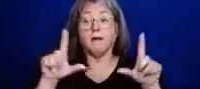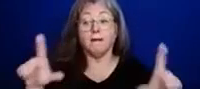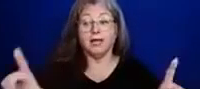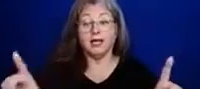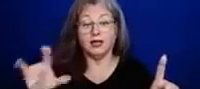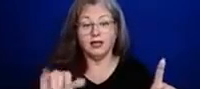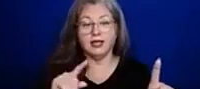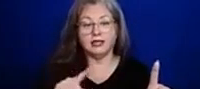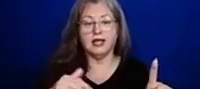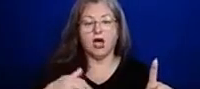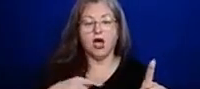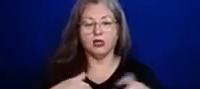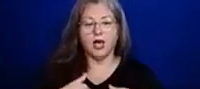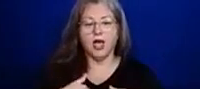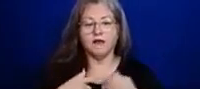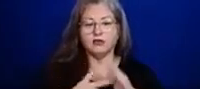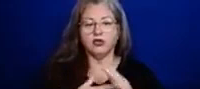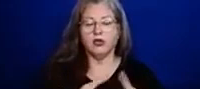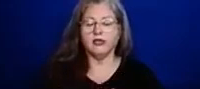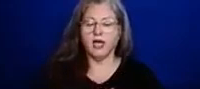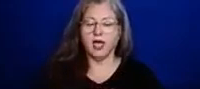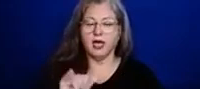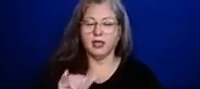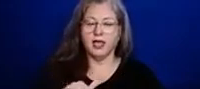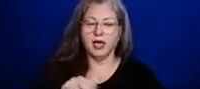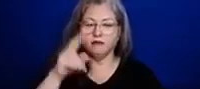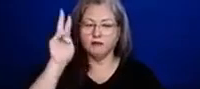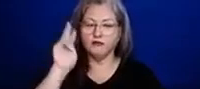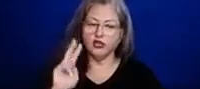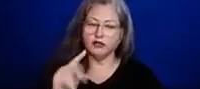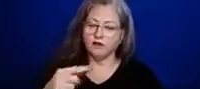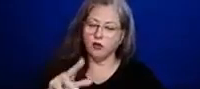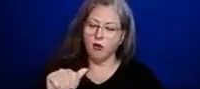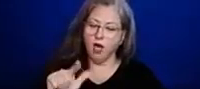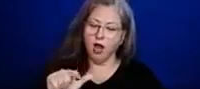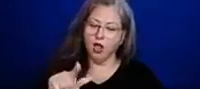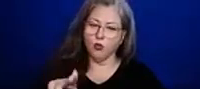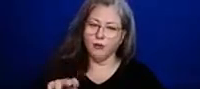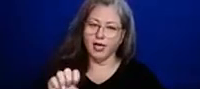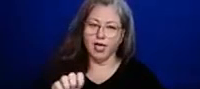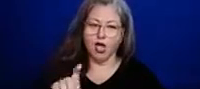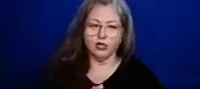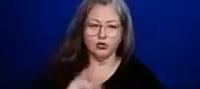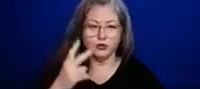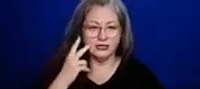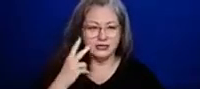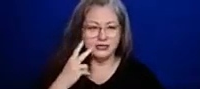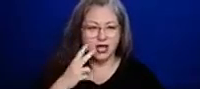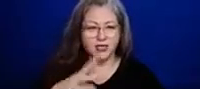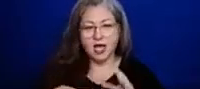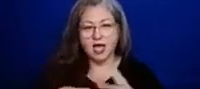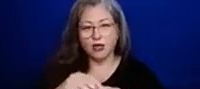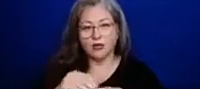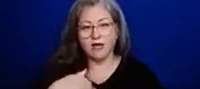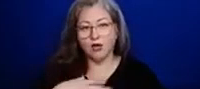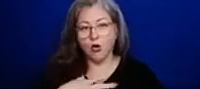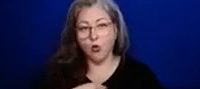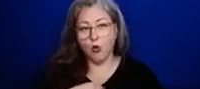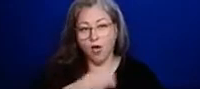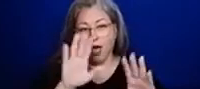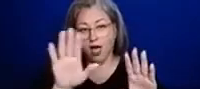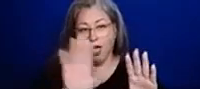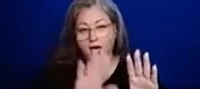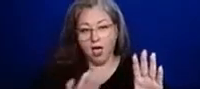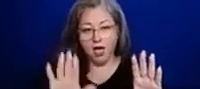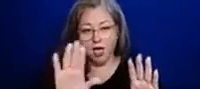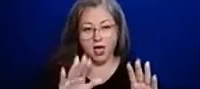it has also a reference to Virgen de Guadalupe, as you can see on the outside, the whites, you know, they have a